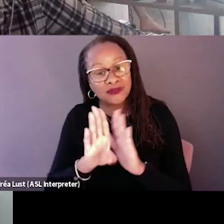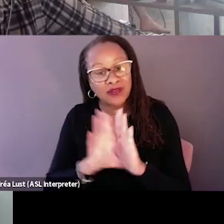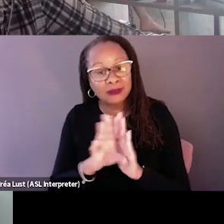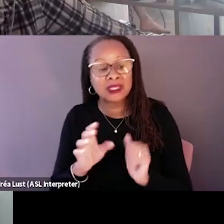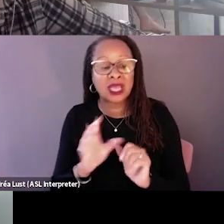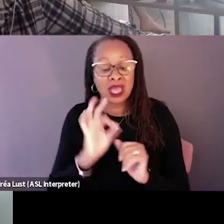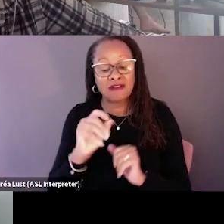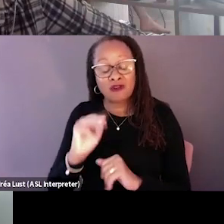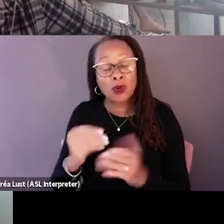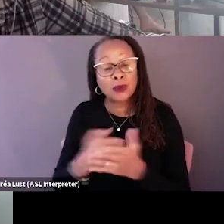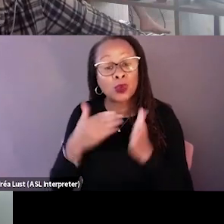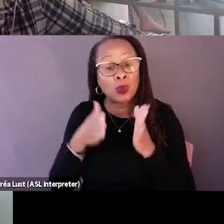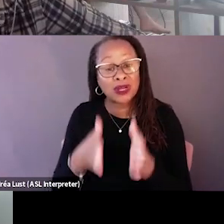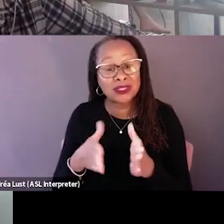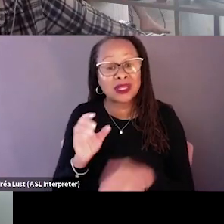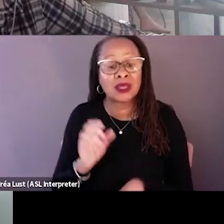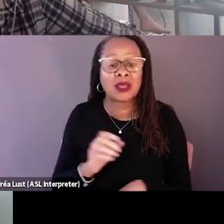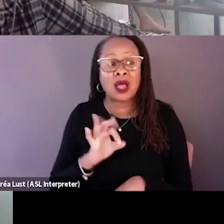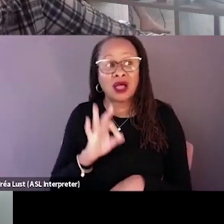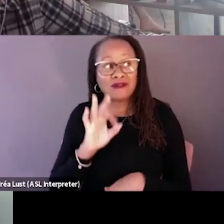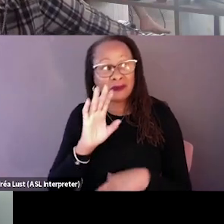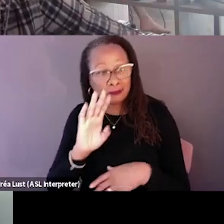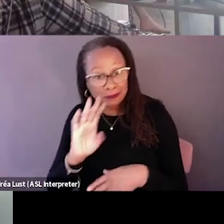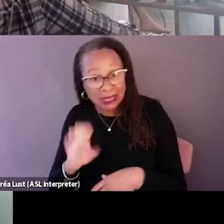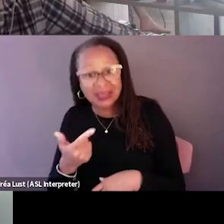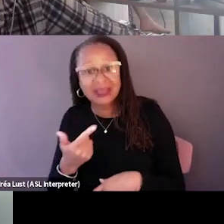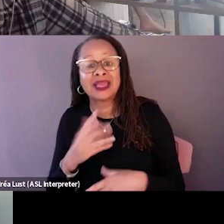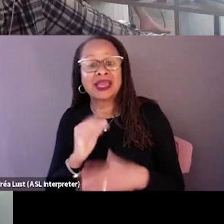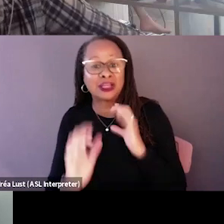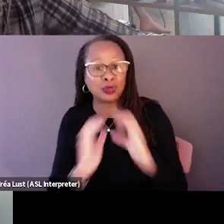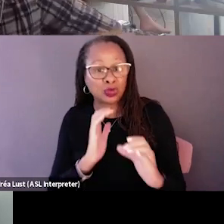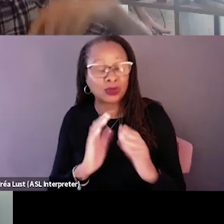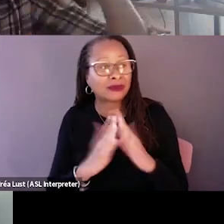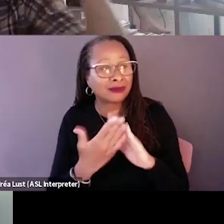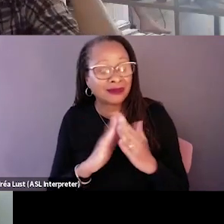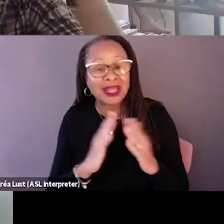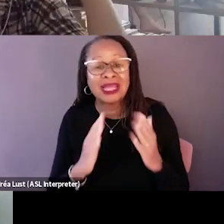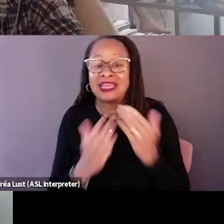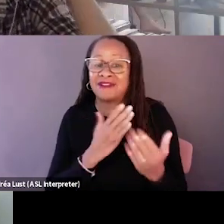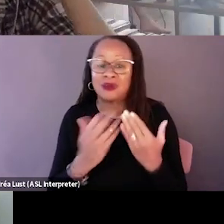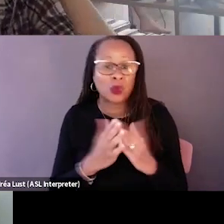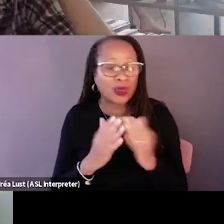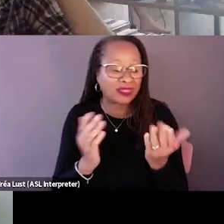form new ways of being and communicating, even with technology. If you look at